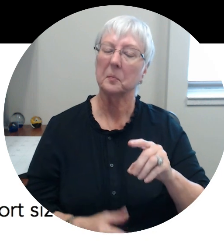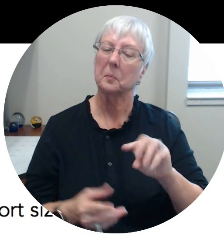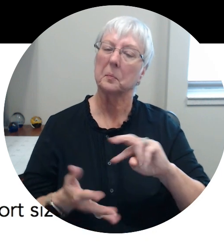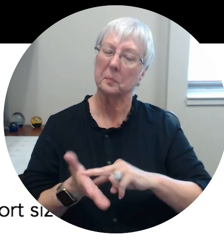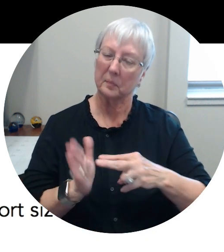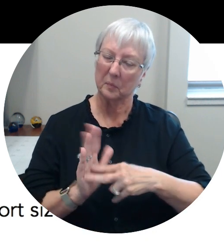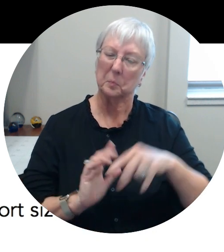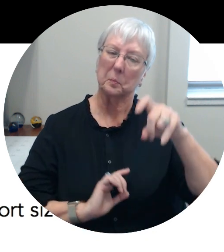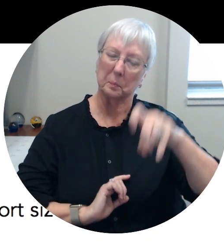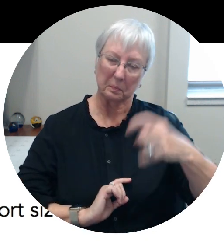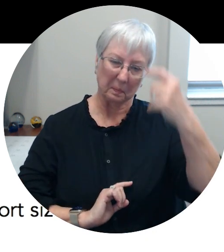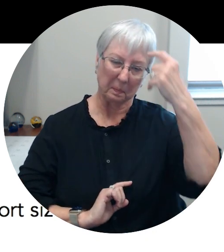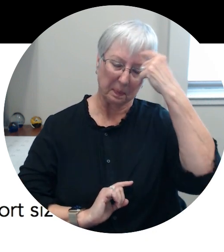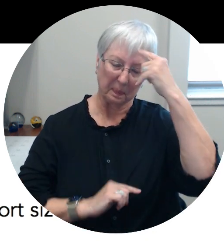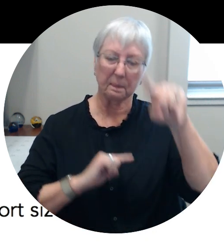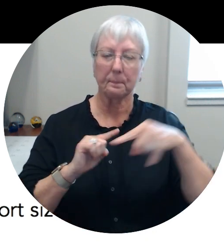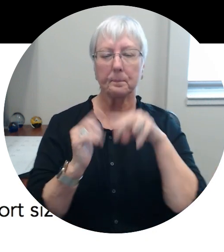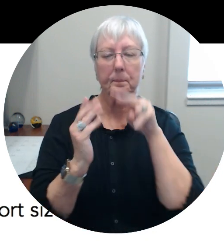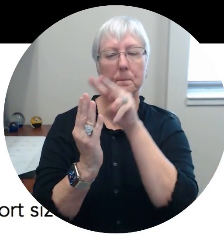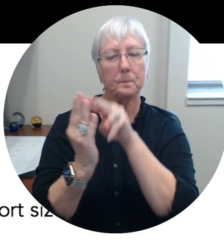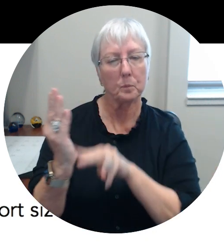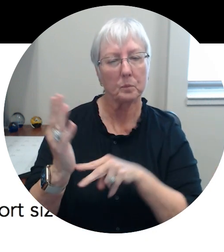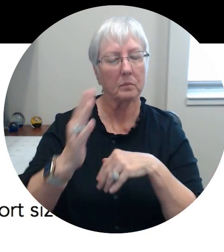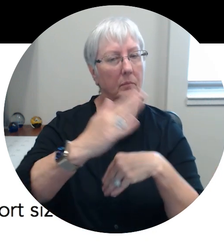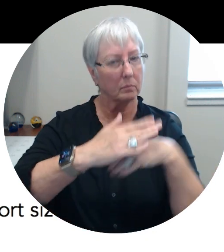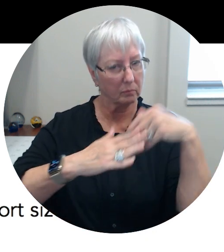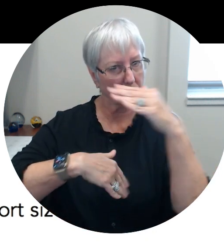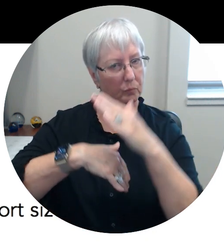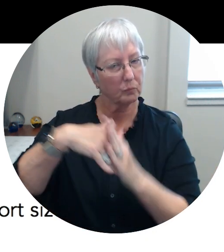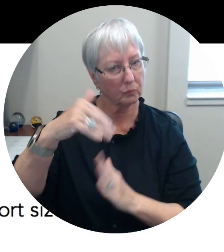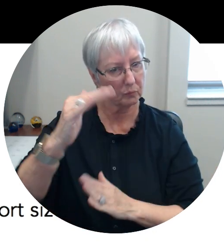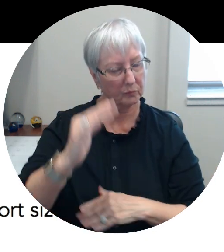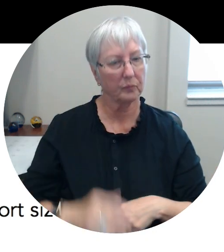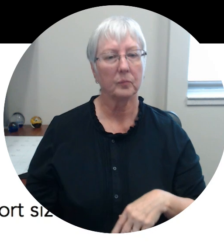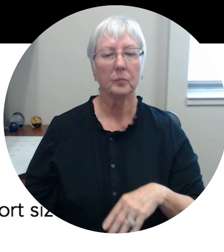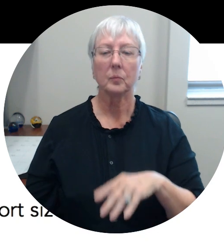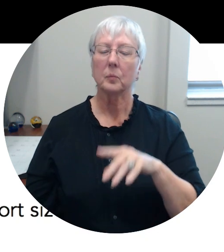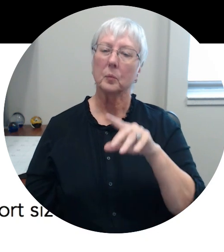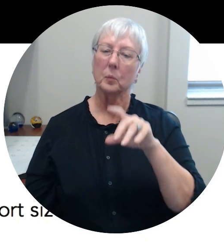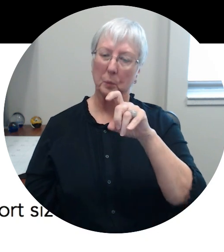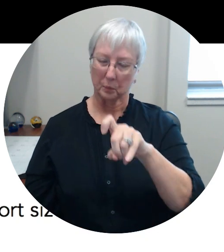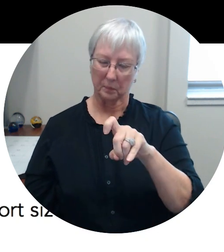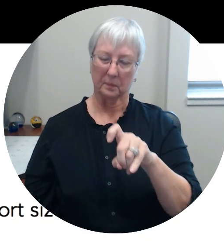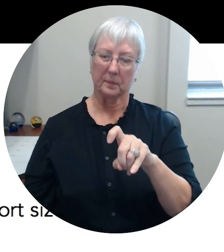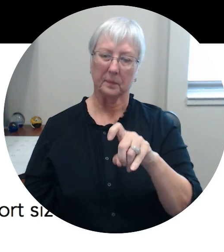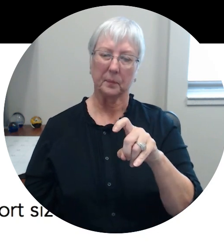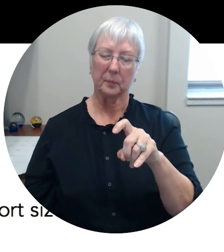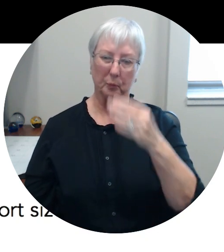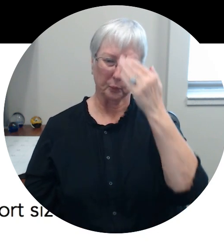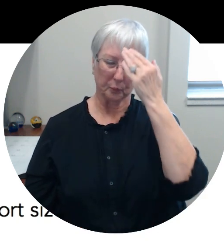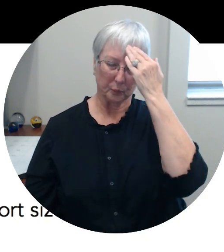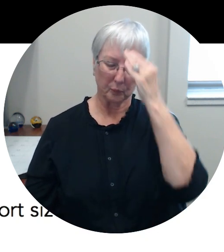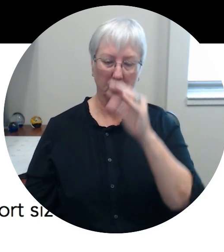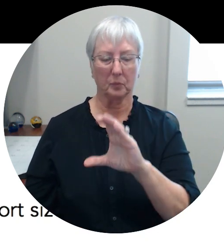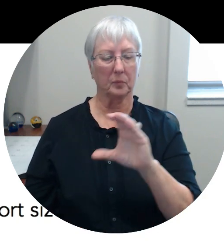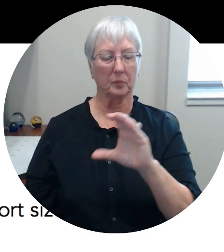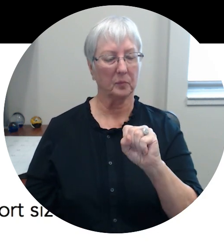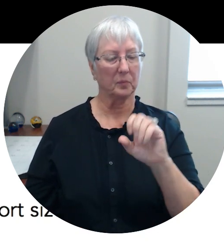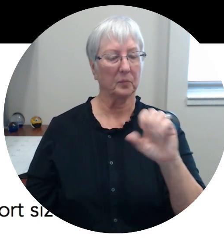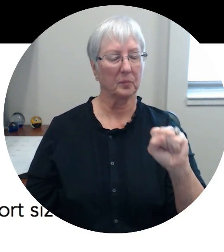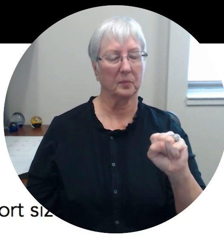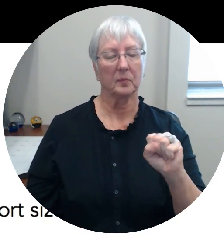lengths and reading comfort across various screen sizes. We can no longer expect the same CSS rules to handle our type in all layout